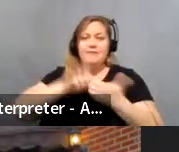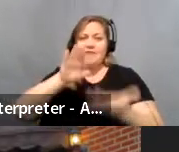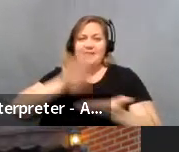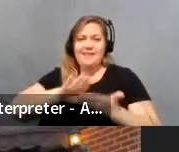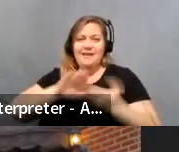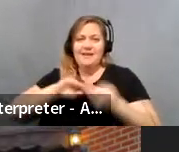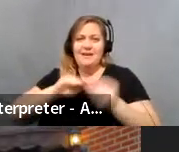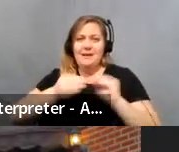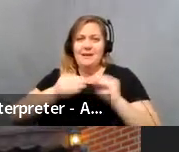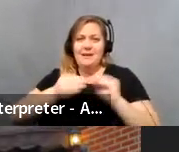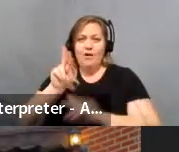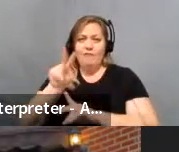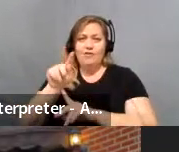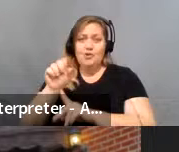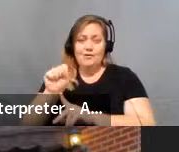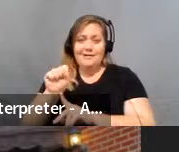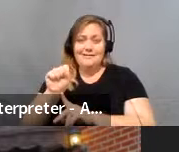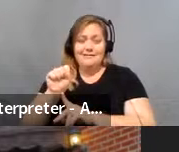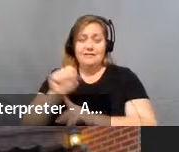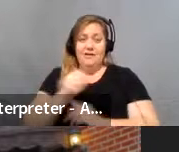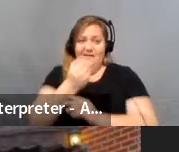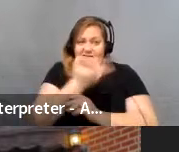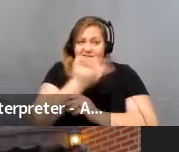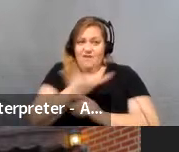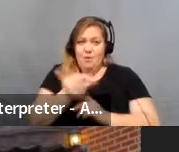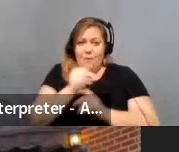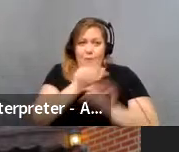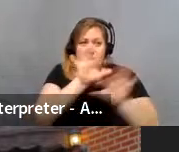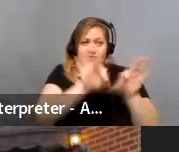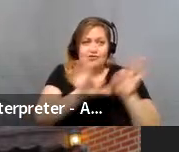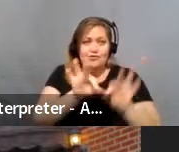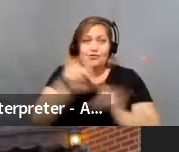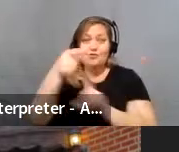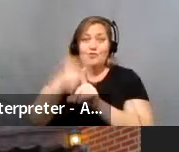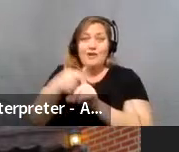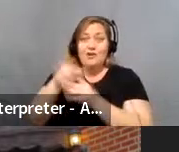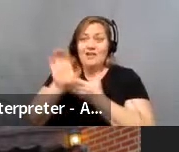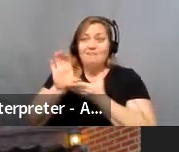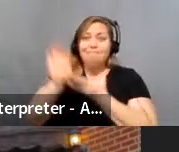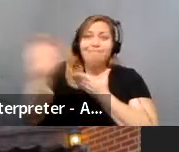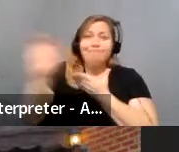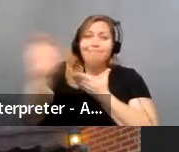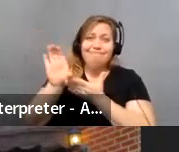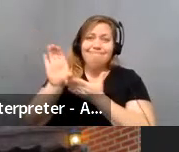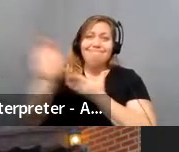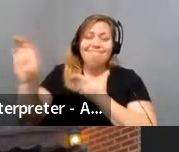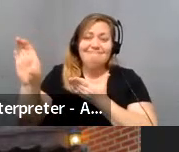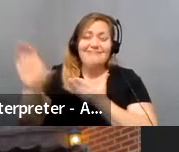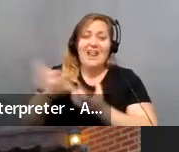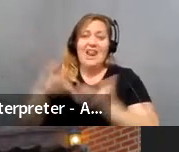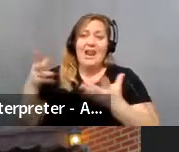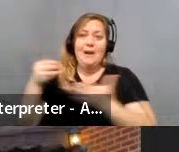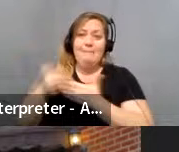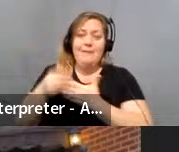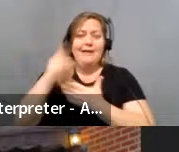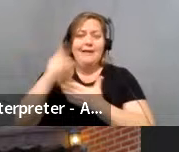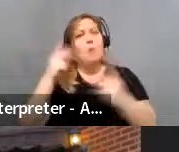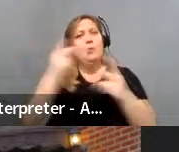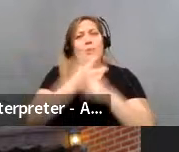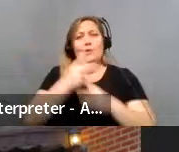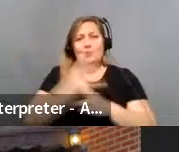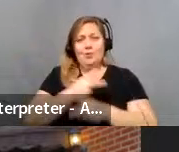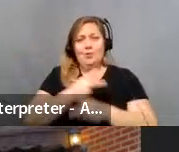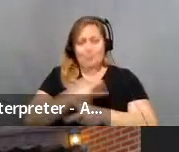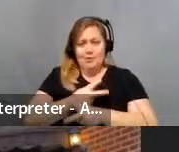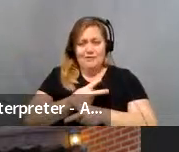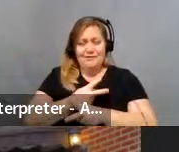of units. When there are few apartments to choose from, renters pay more. And these conditions further worsen the neighborhood-based